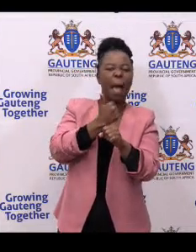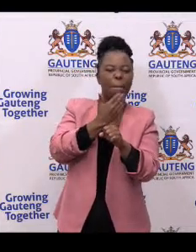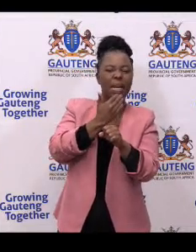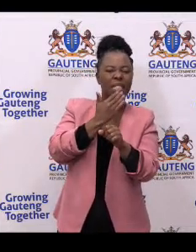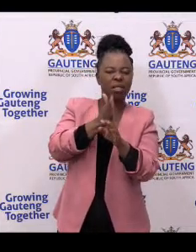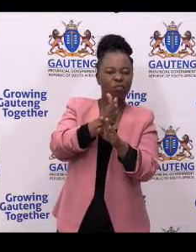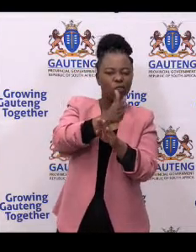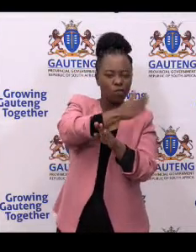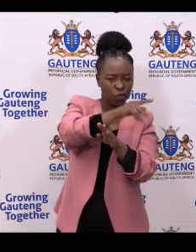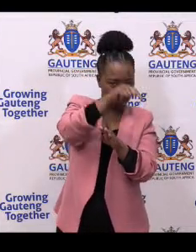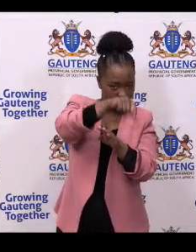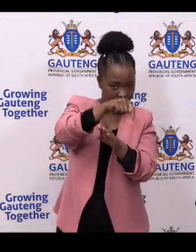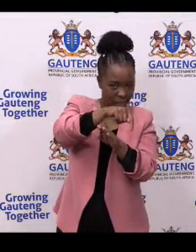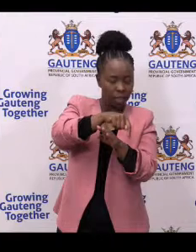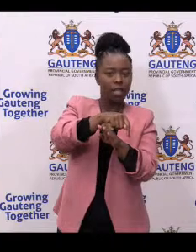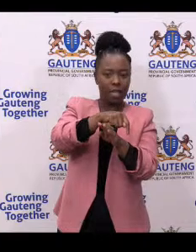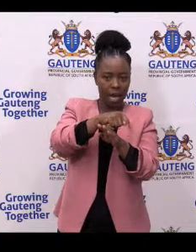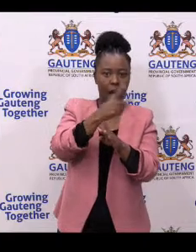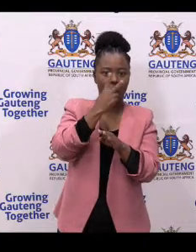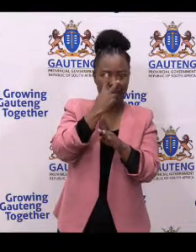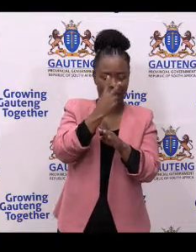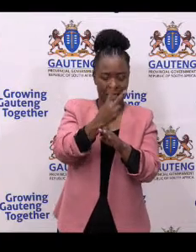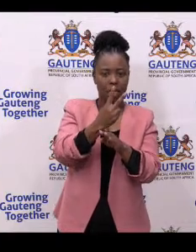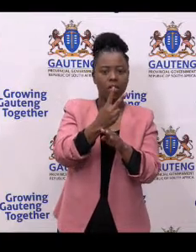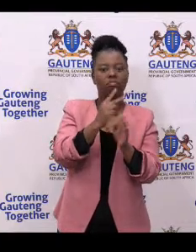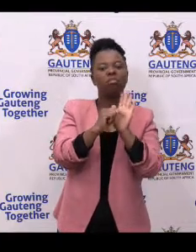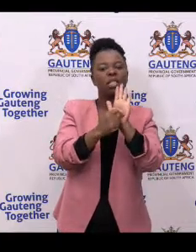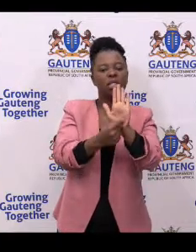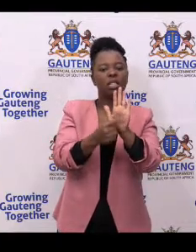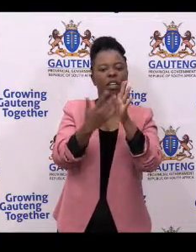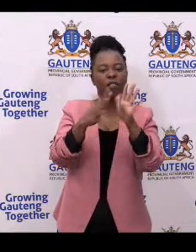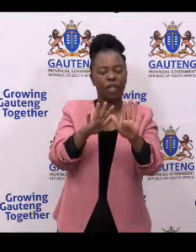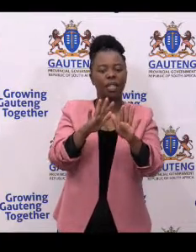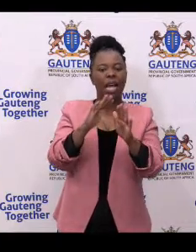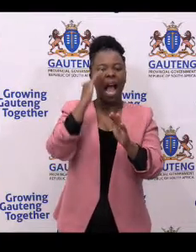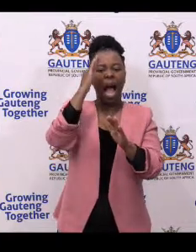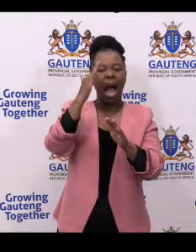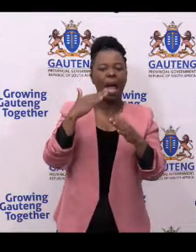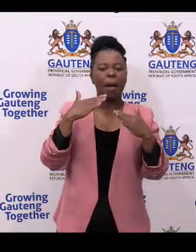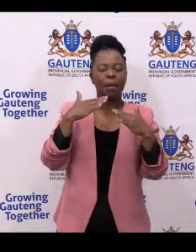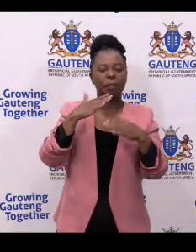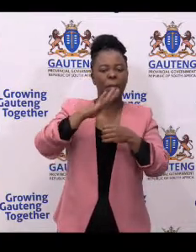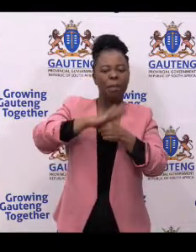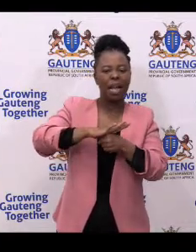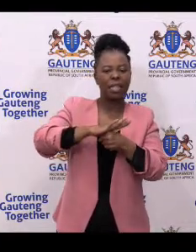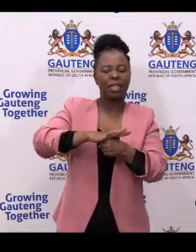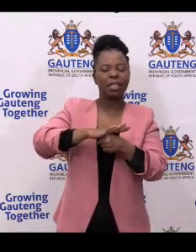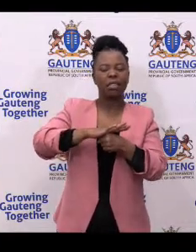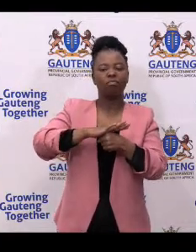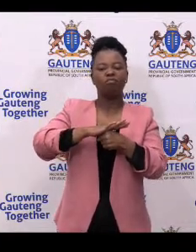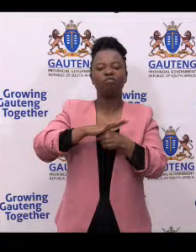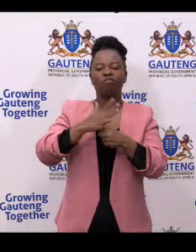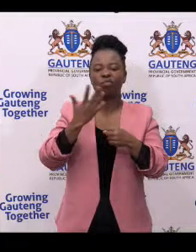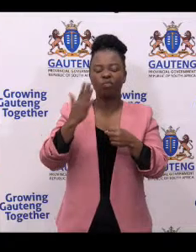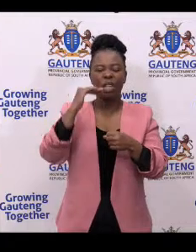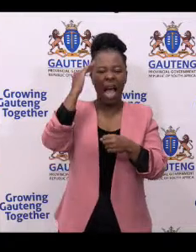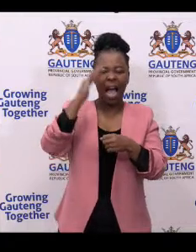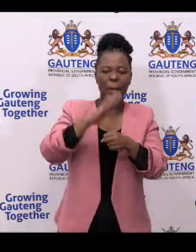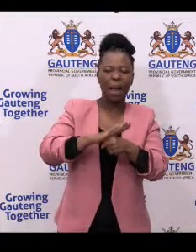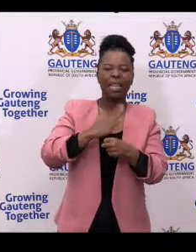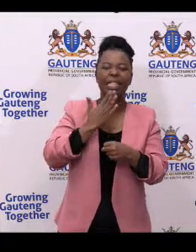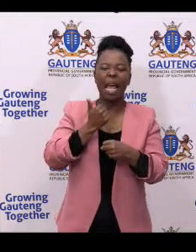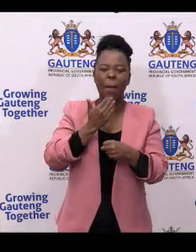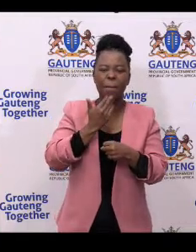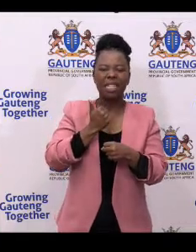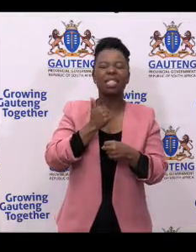have. You'll see, like we have demonstrated, that hypertension alone is a big problem. Hypertension,